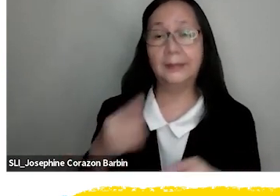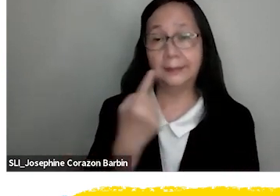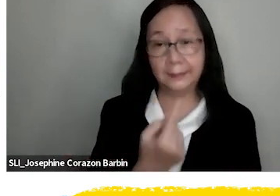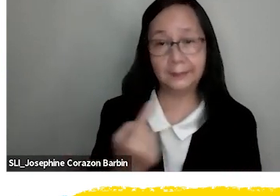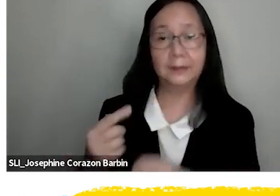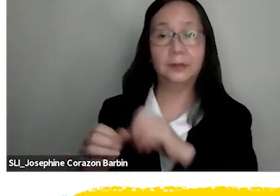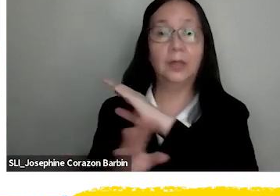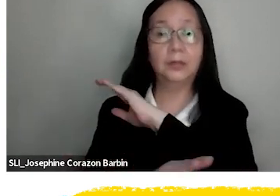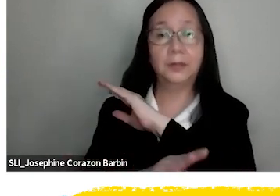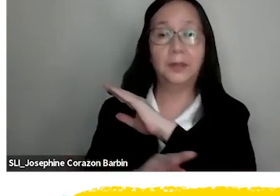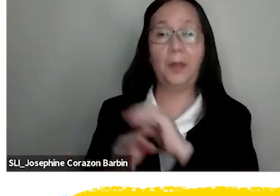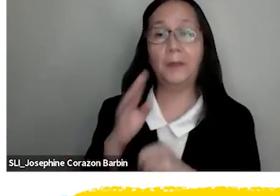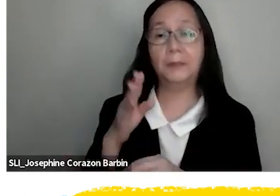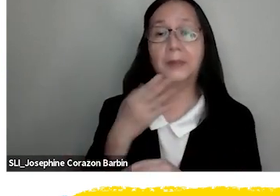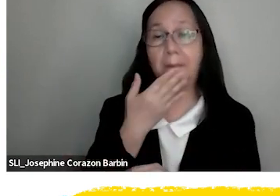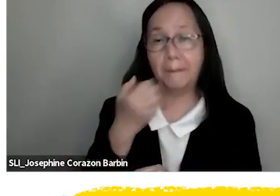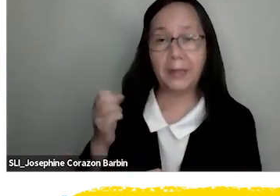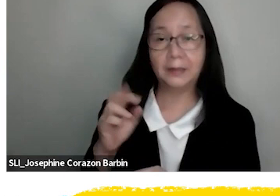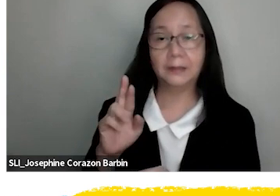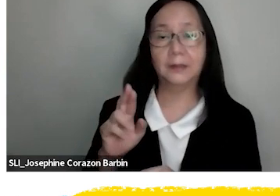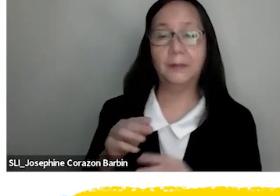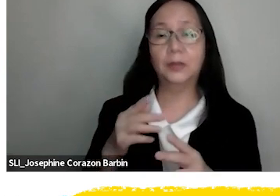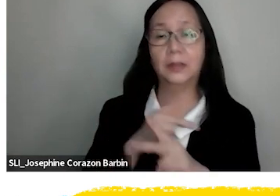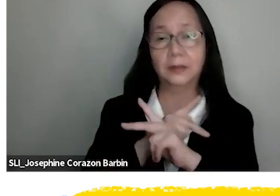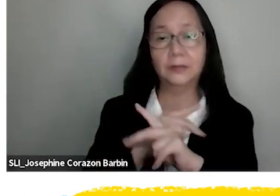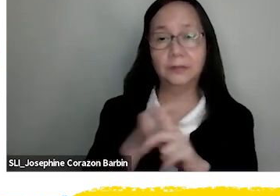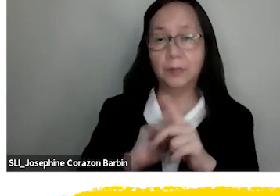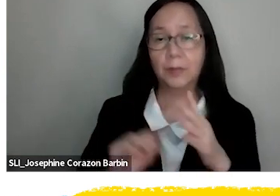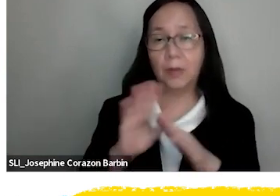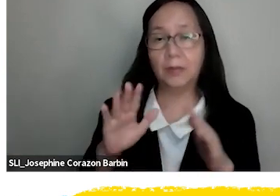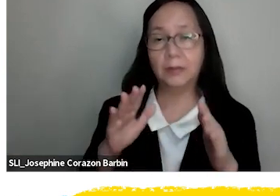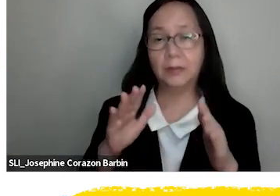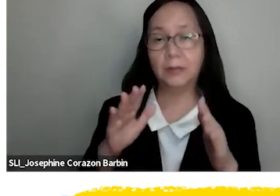be better protected from online